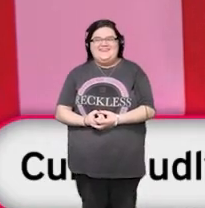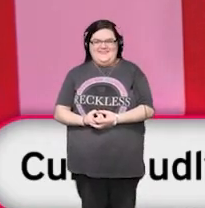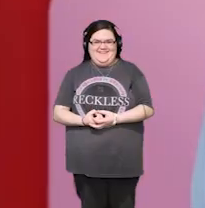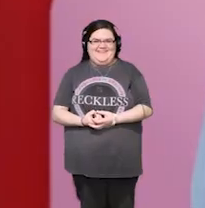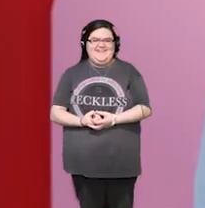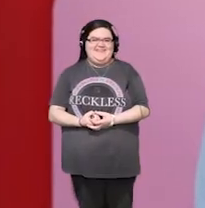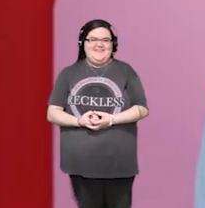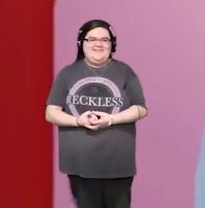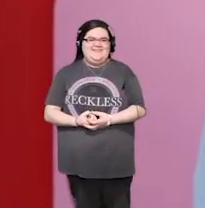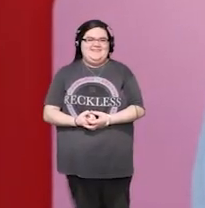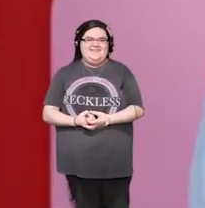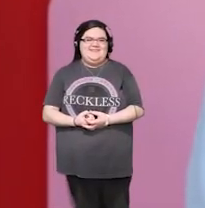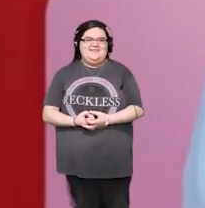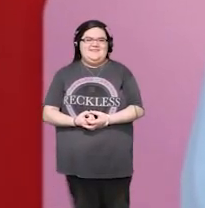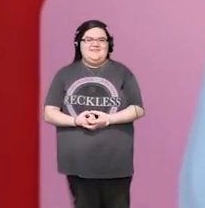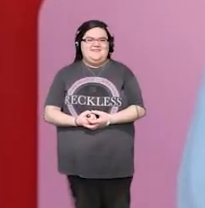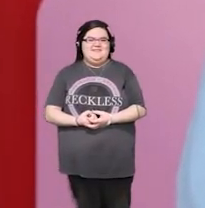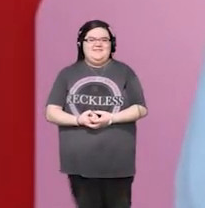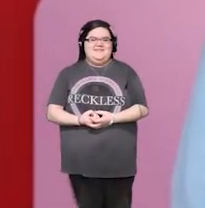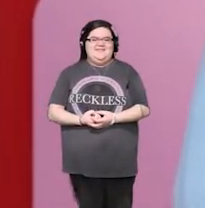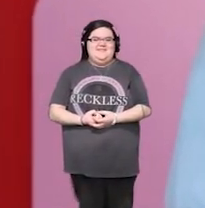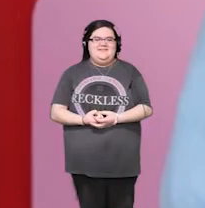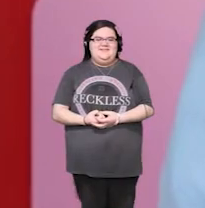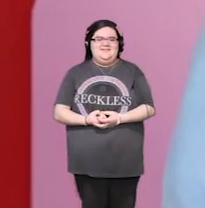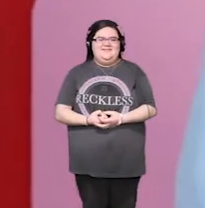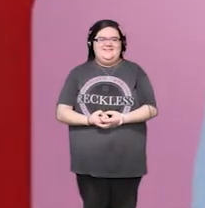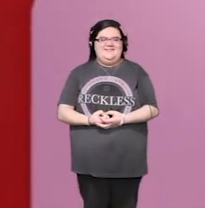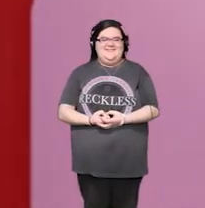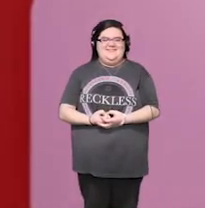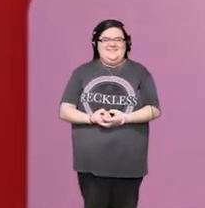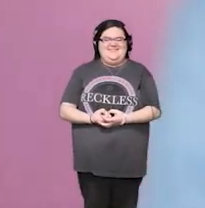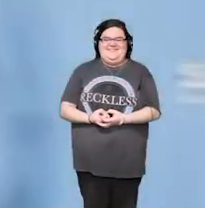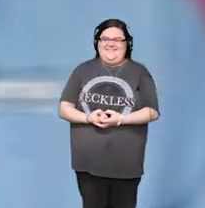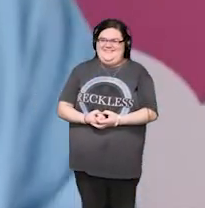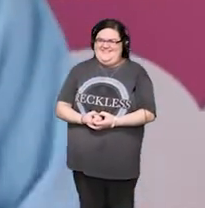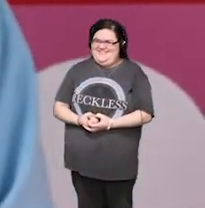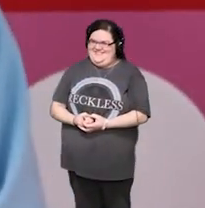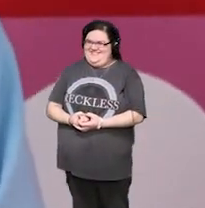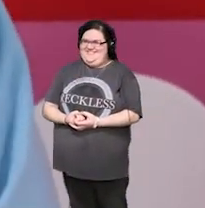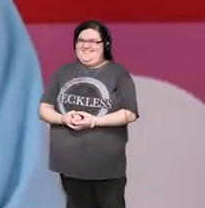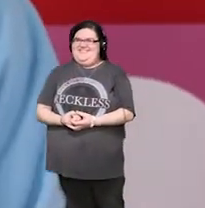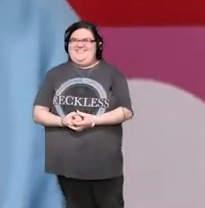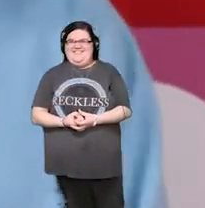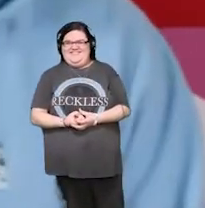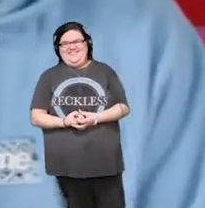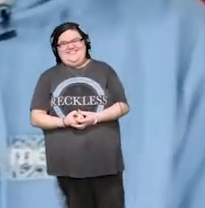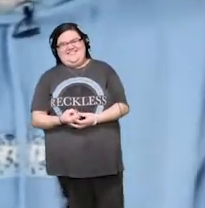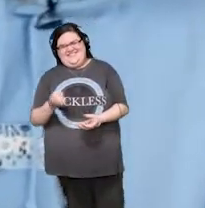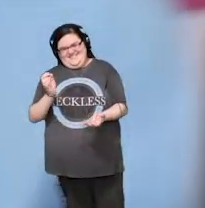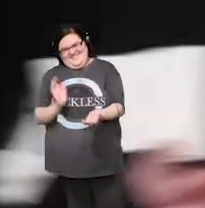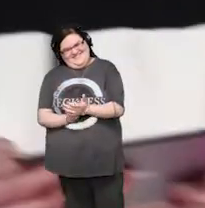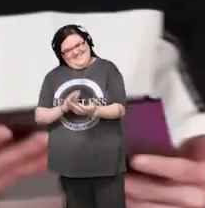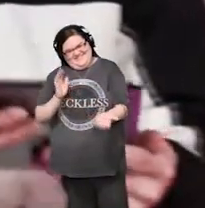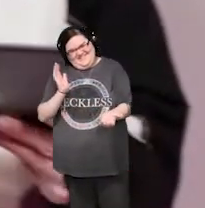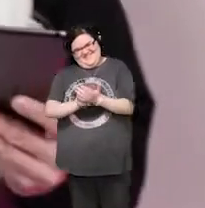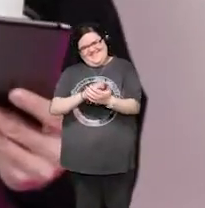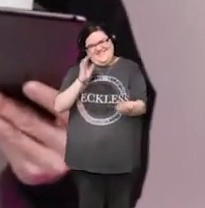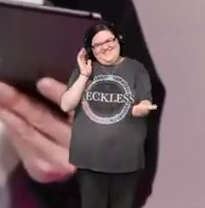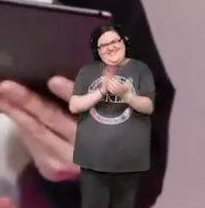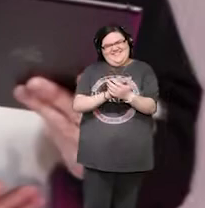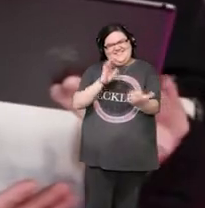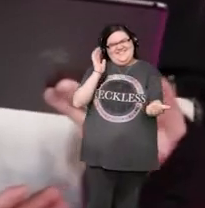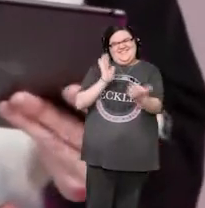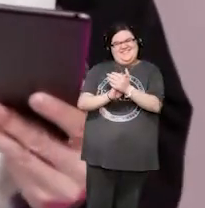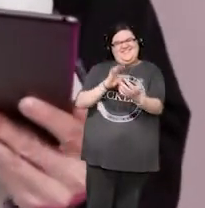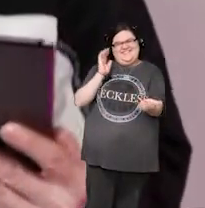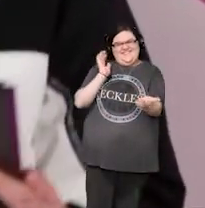easy. I fart more than I come, so. It's more, you know what? I'm with you on that. It's quite sad. I know I'm averages. Actually, everyone does